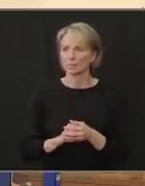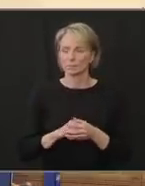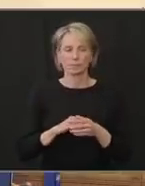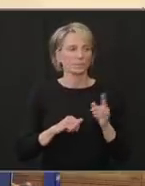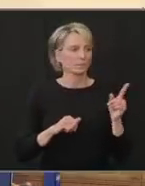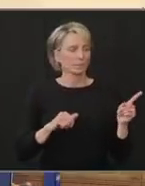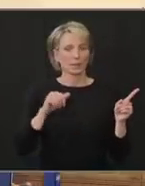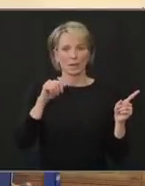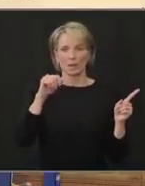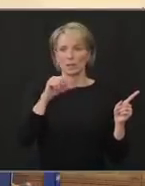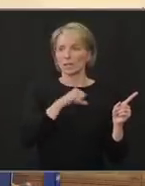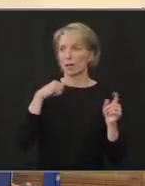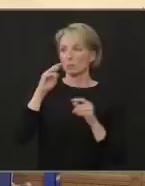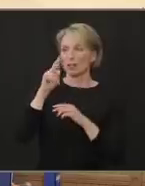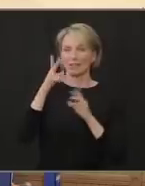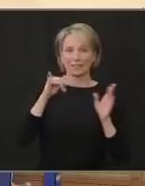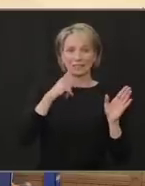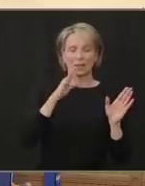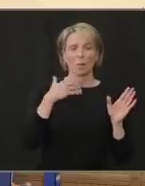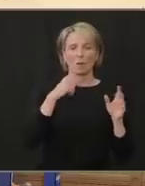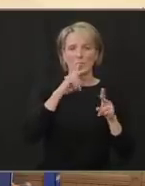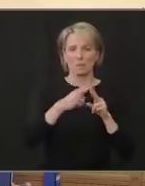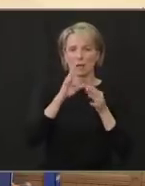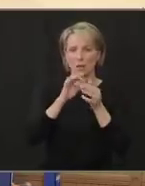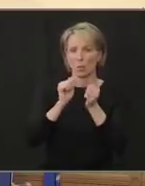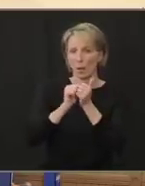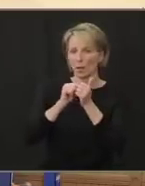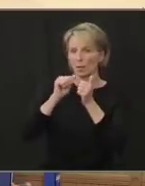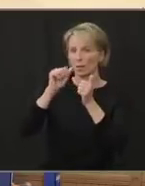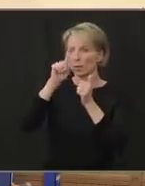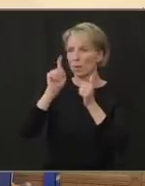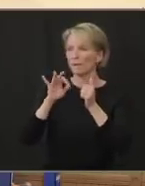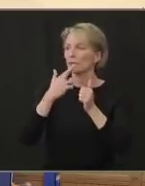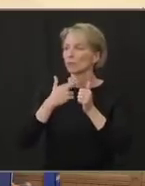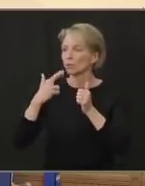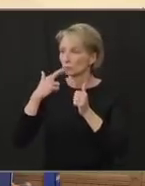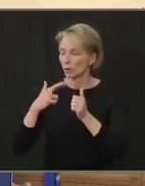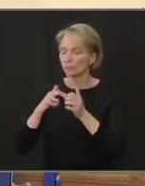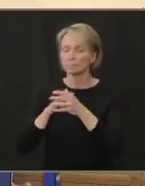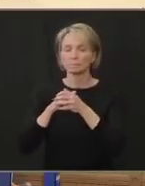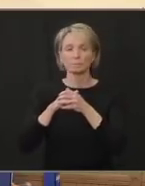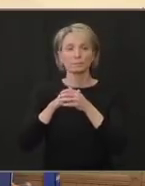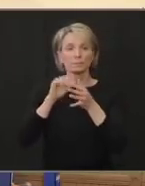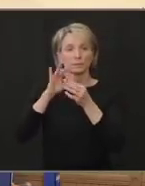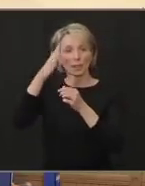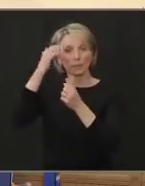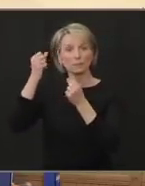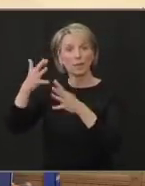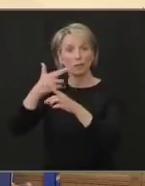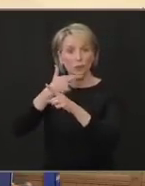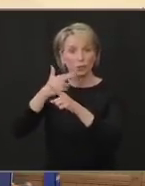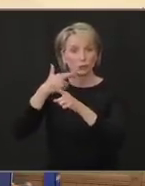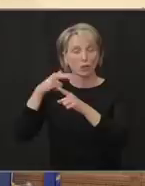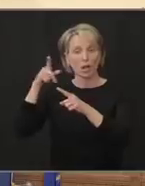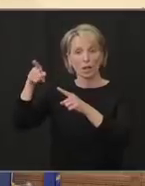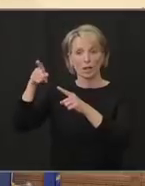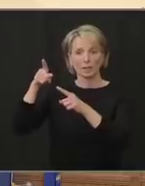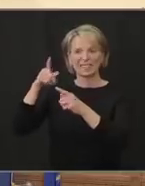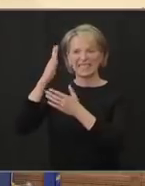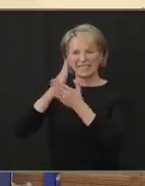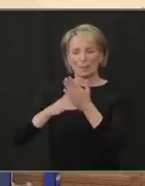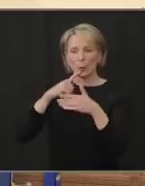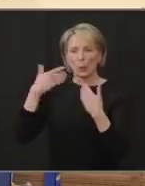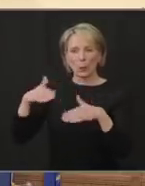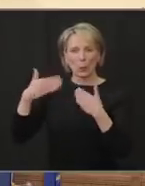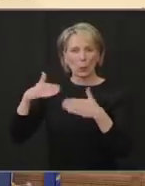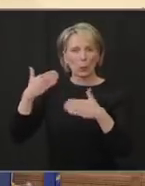doing. restaurants, just for a second, just for on the question of restaurants, because restaurants have been amongst the hardest